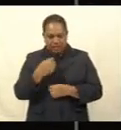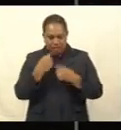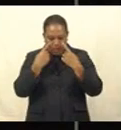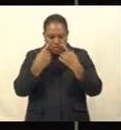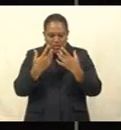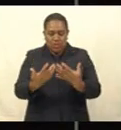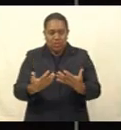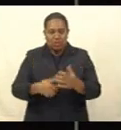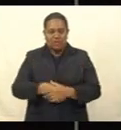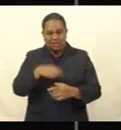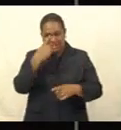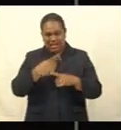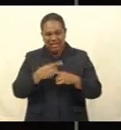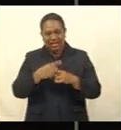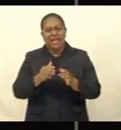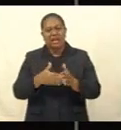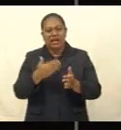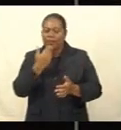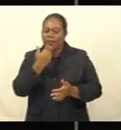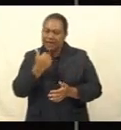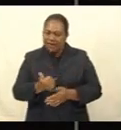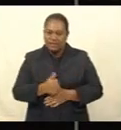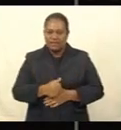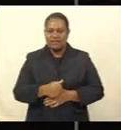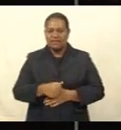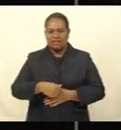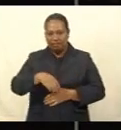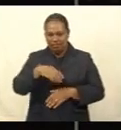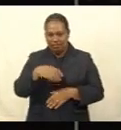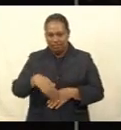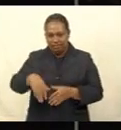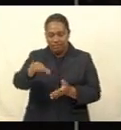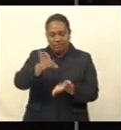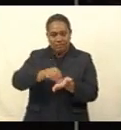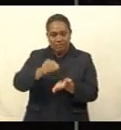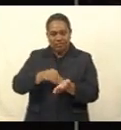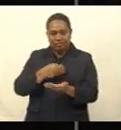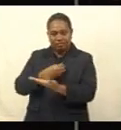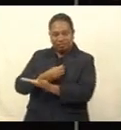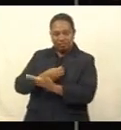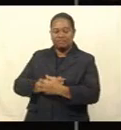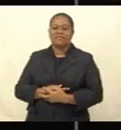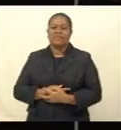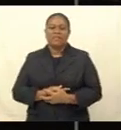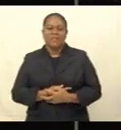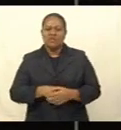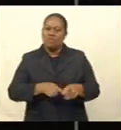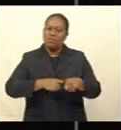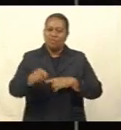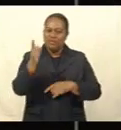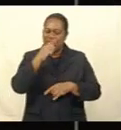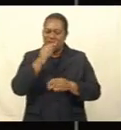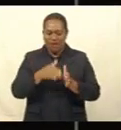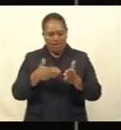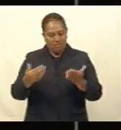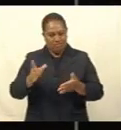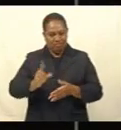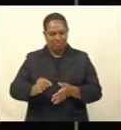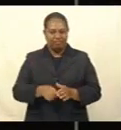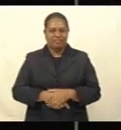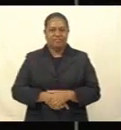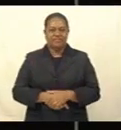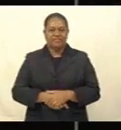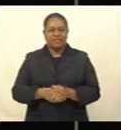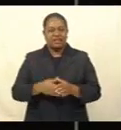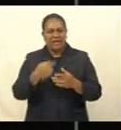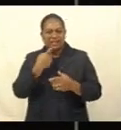to download the Kfig app. More than 240,000 Fijians have now downloaded the app. Kritika Kumar reports